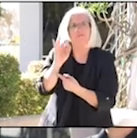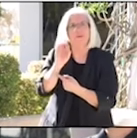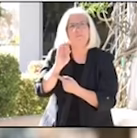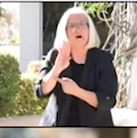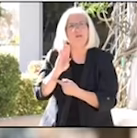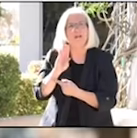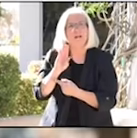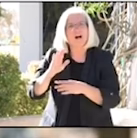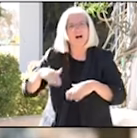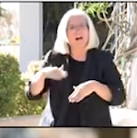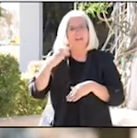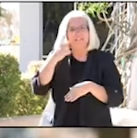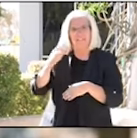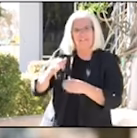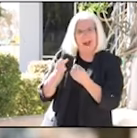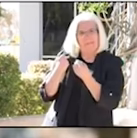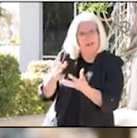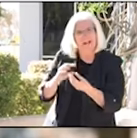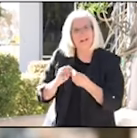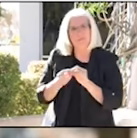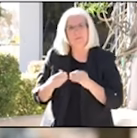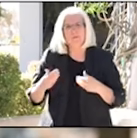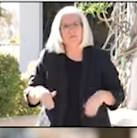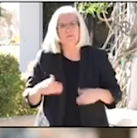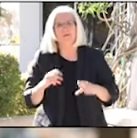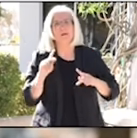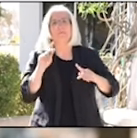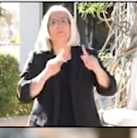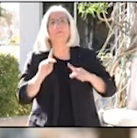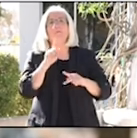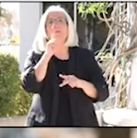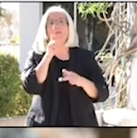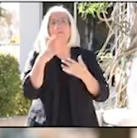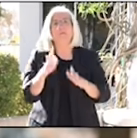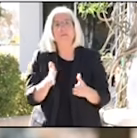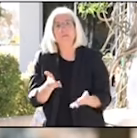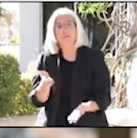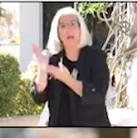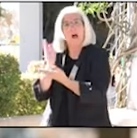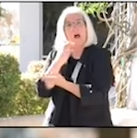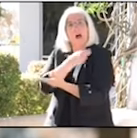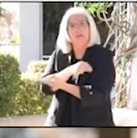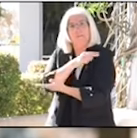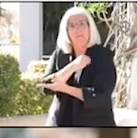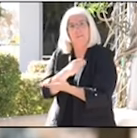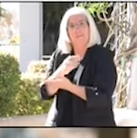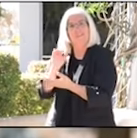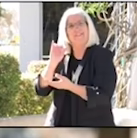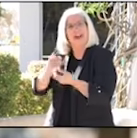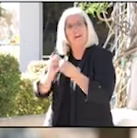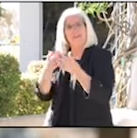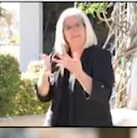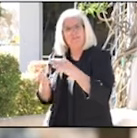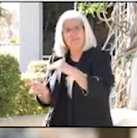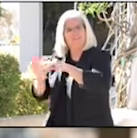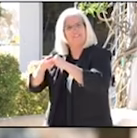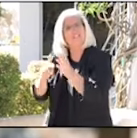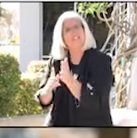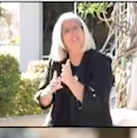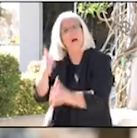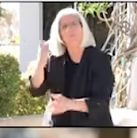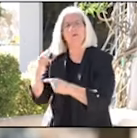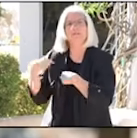People hospitalized with COVID, that number has more than doubled since November 12th, as you can see there. We had